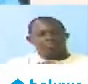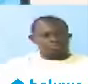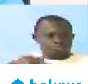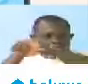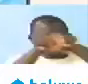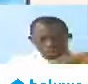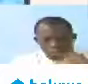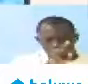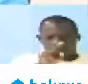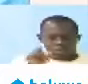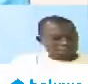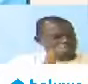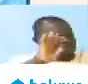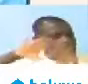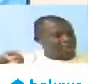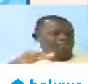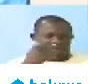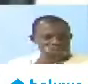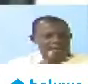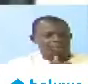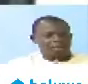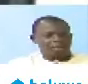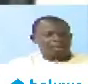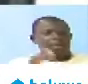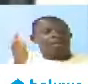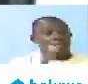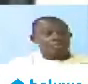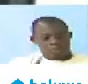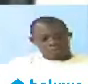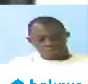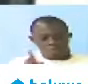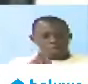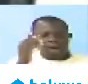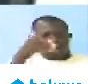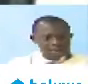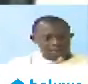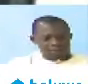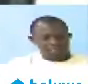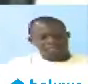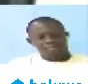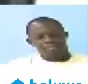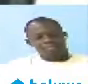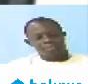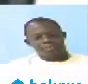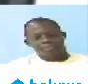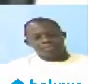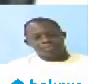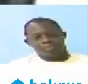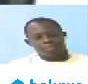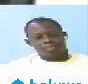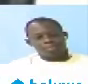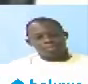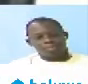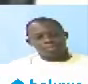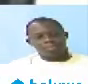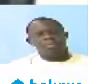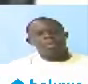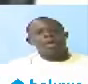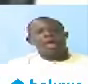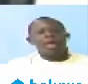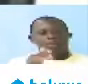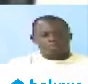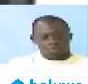leave you behind. Baro jani mina before we came. Then Sirif Ba was staying. Dole mara border la nufa mara koli.